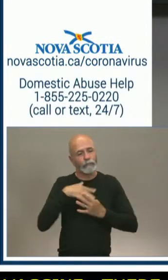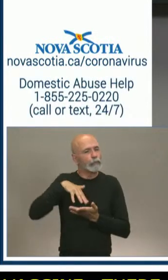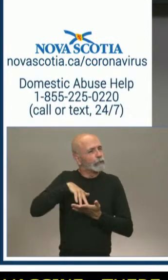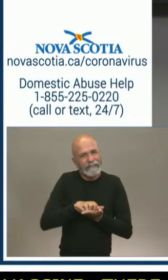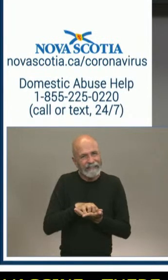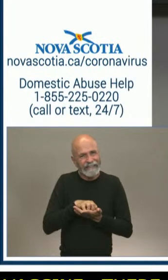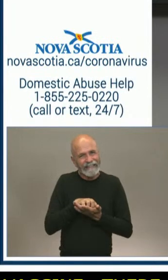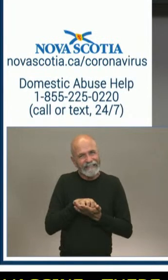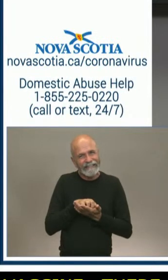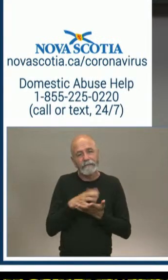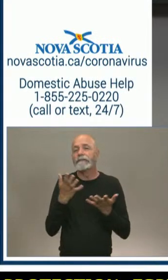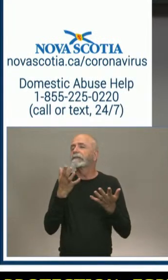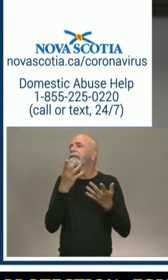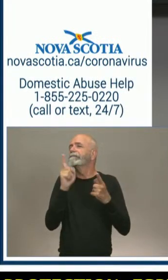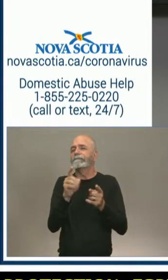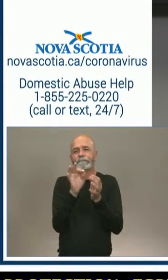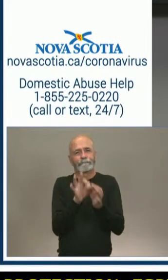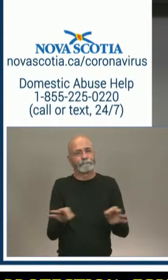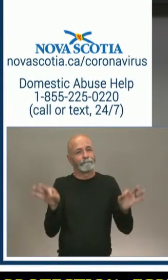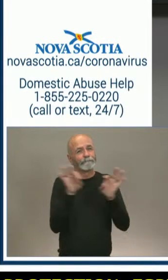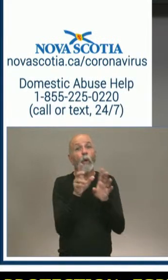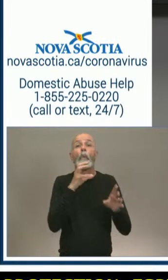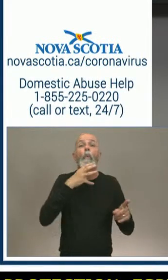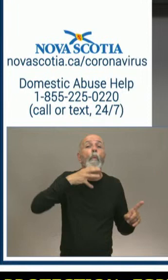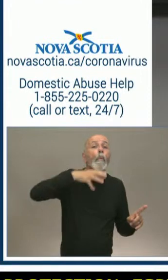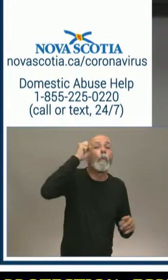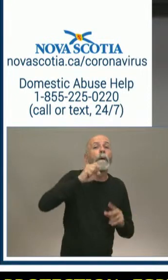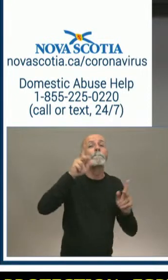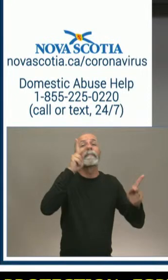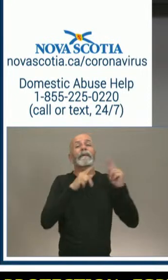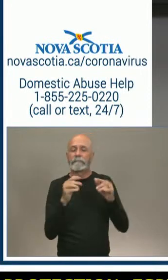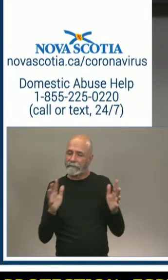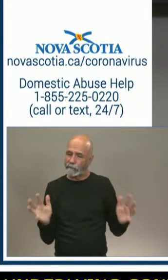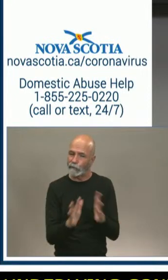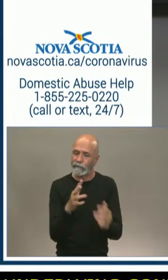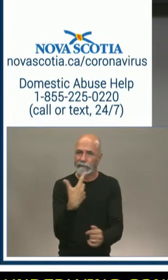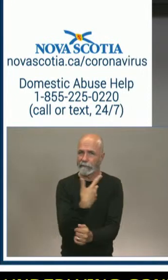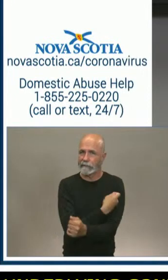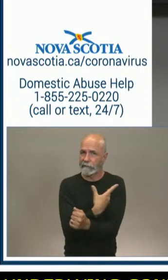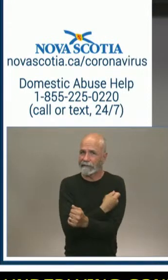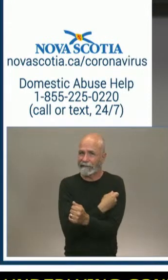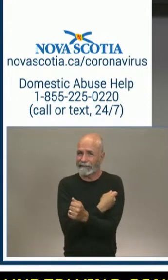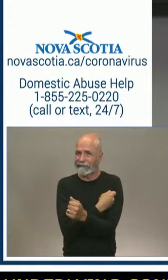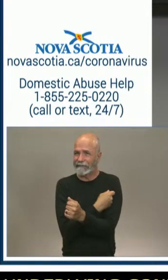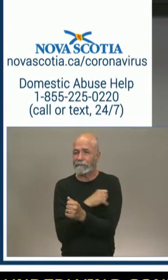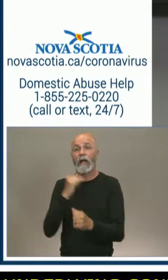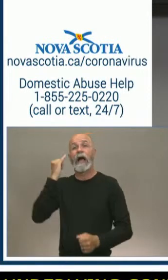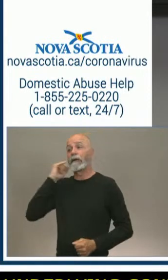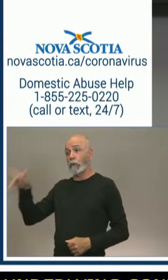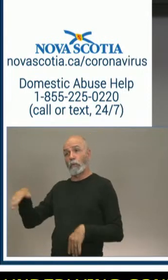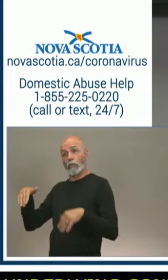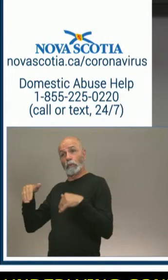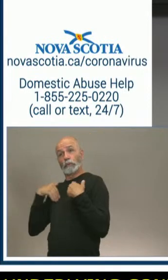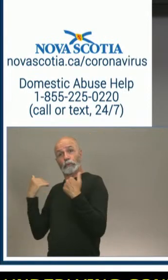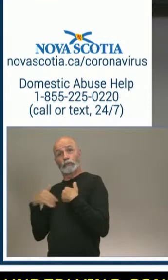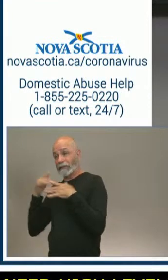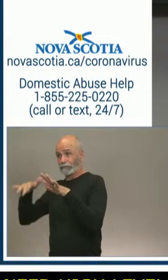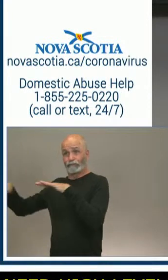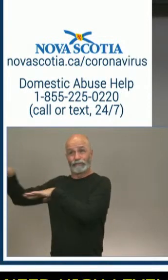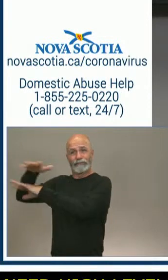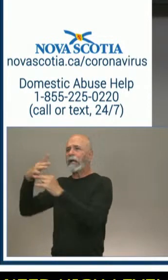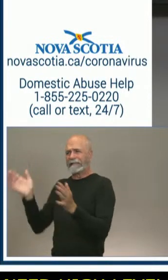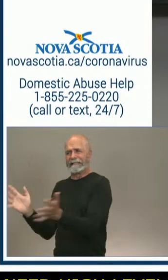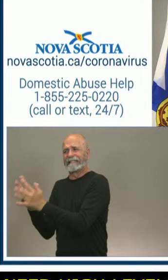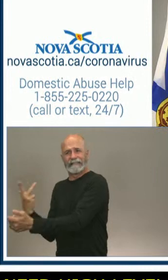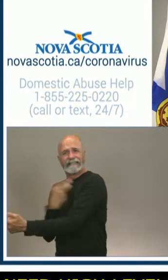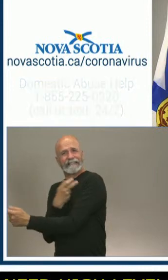uptake in the overall population, to protect those around us who may not individually respond as well to the vaccine. Go